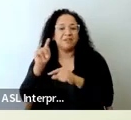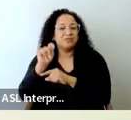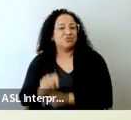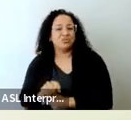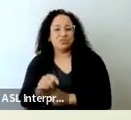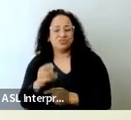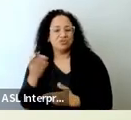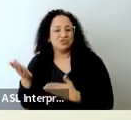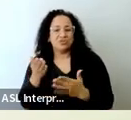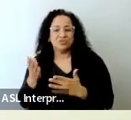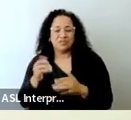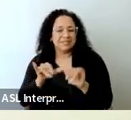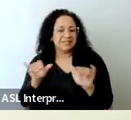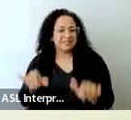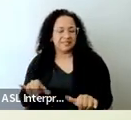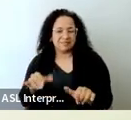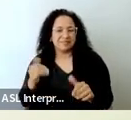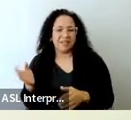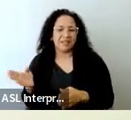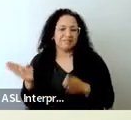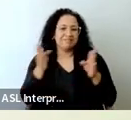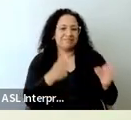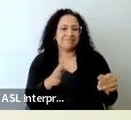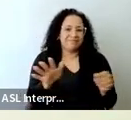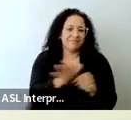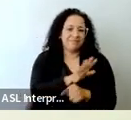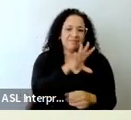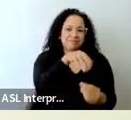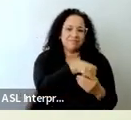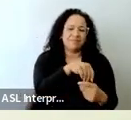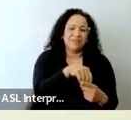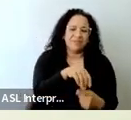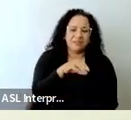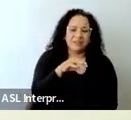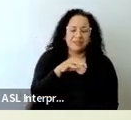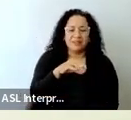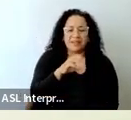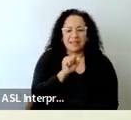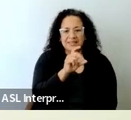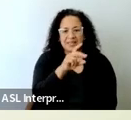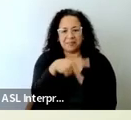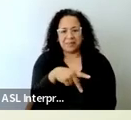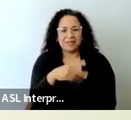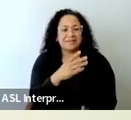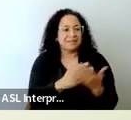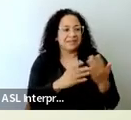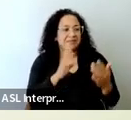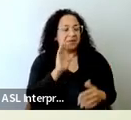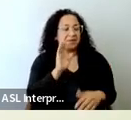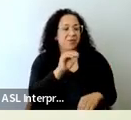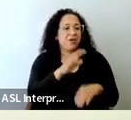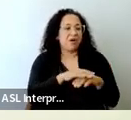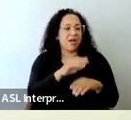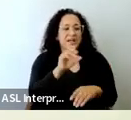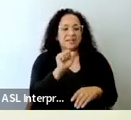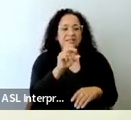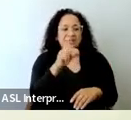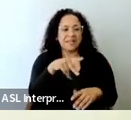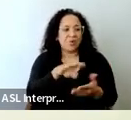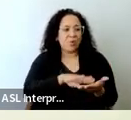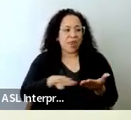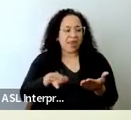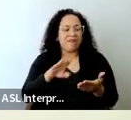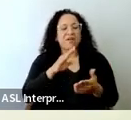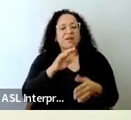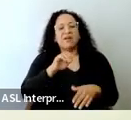service delivery system and is fully operating in SDP. Some will be placed on the SDP waiver, while others remain on